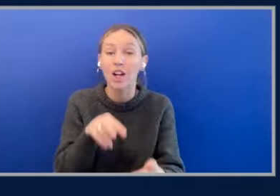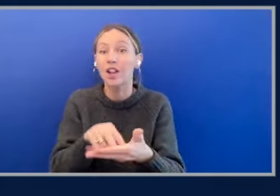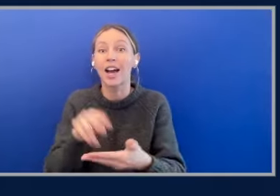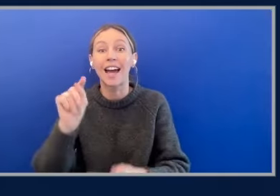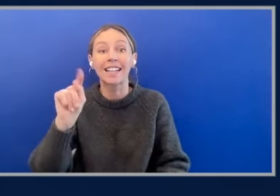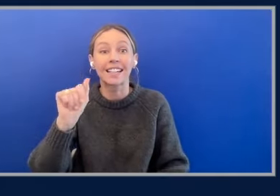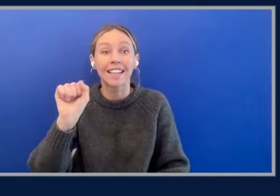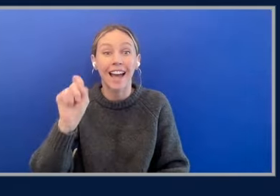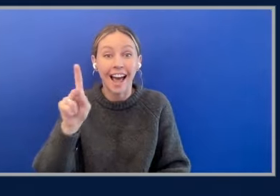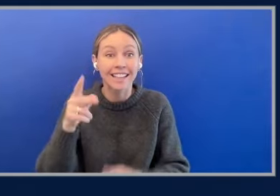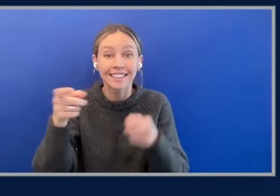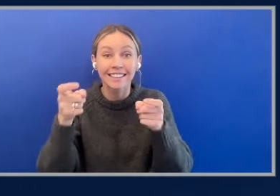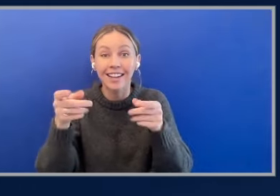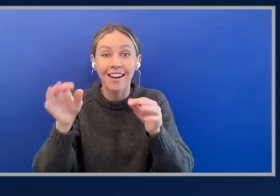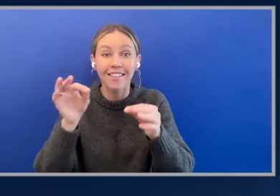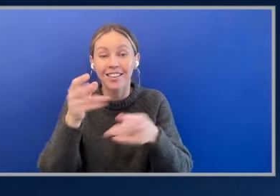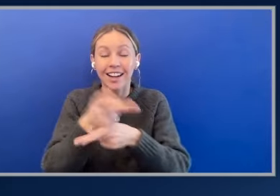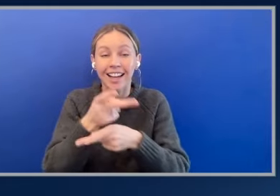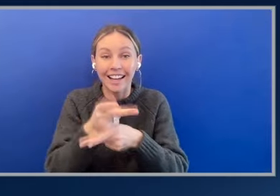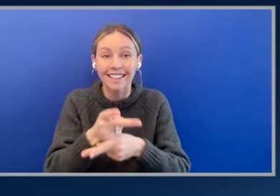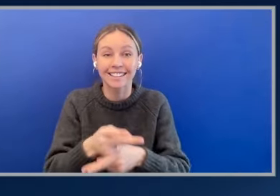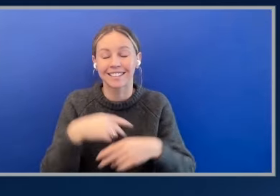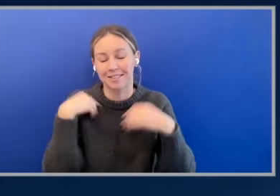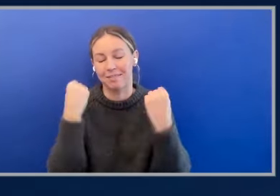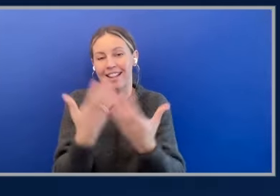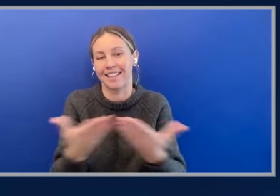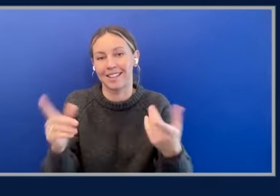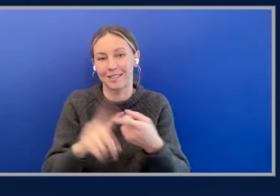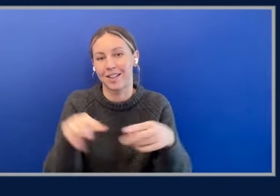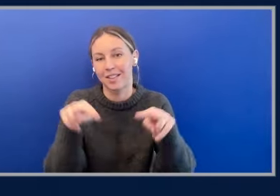too. There's so much to check out for HyperPod,